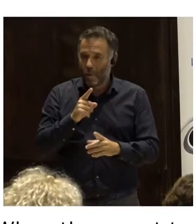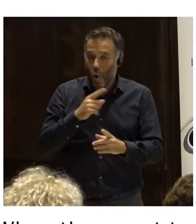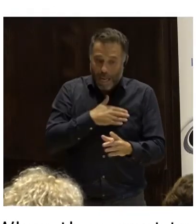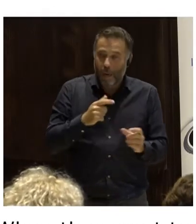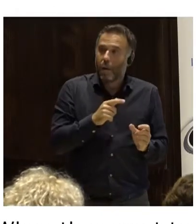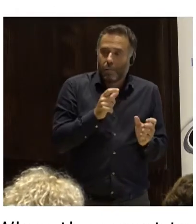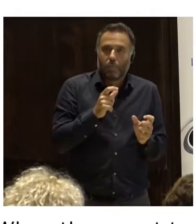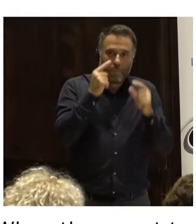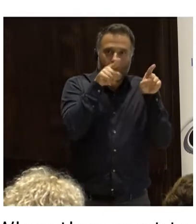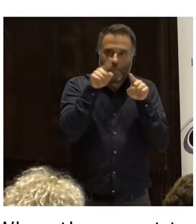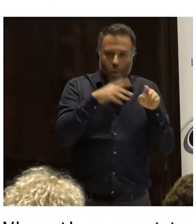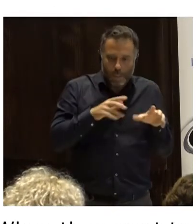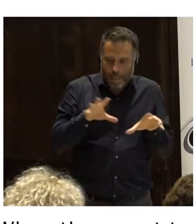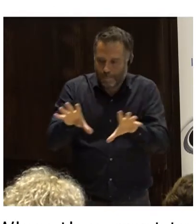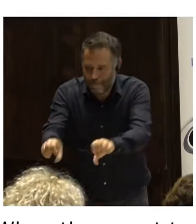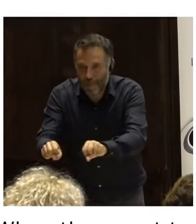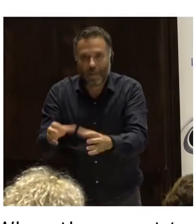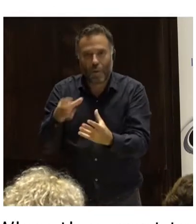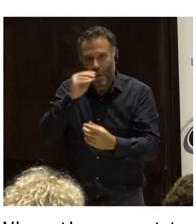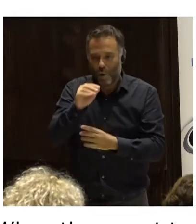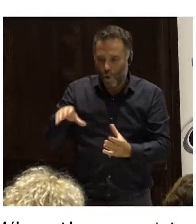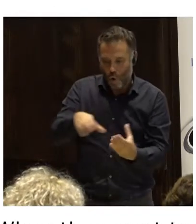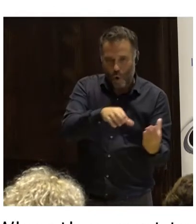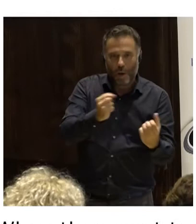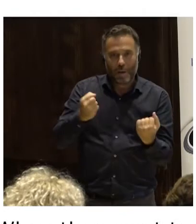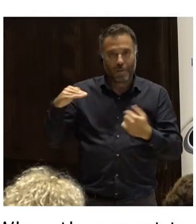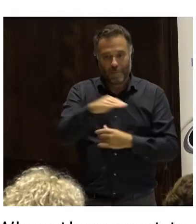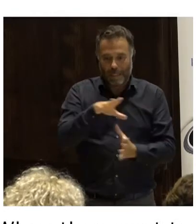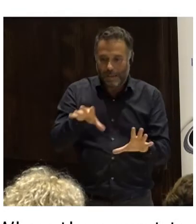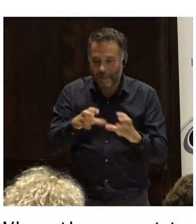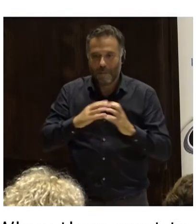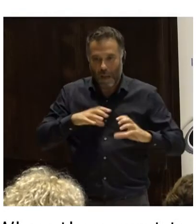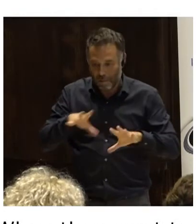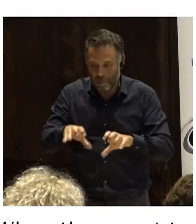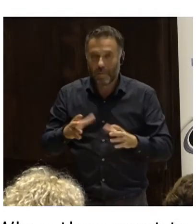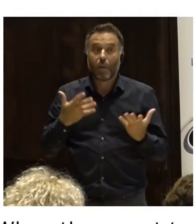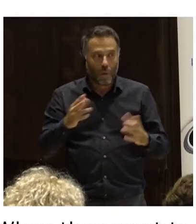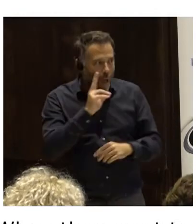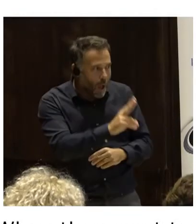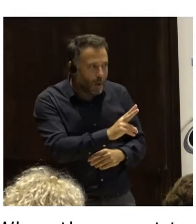So for us, we thought, well, they are so well prepared to